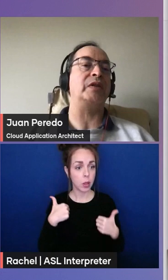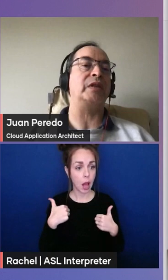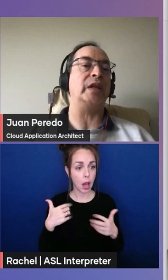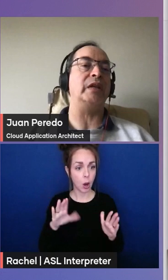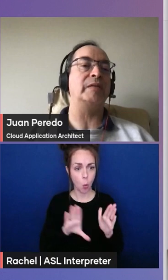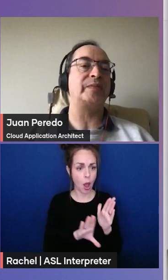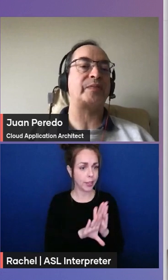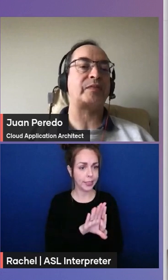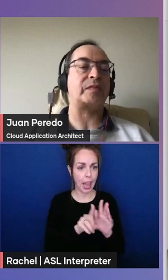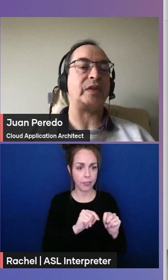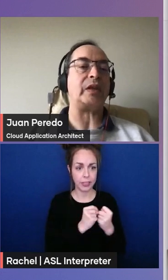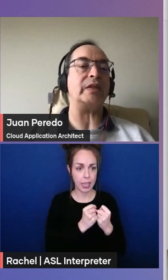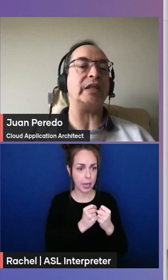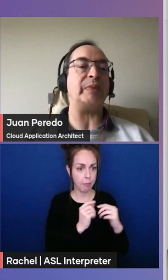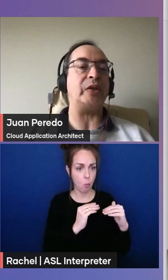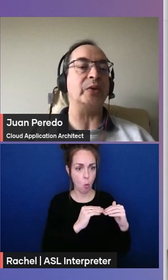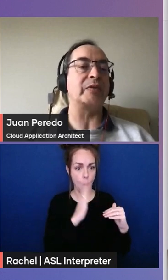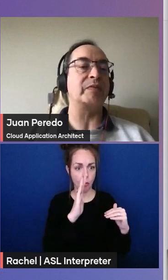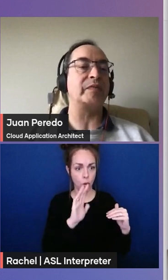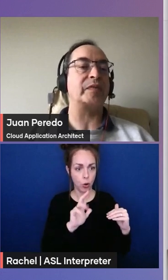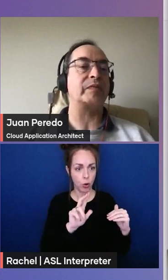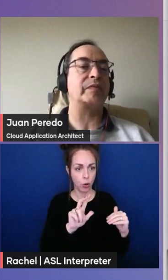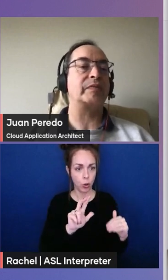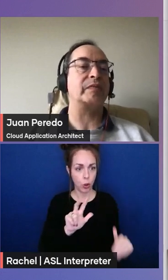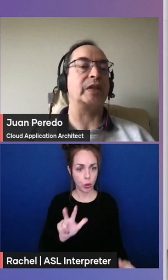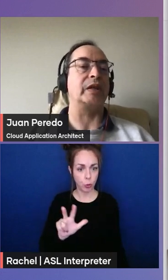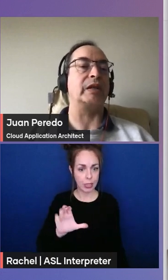over 3 CPUs